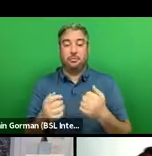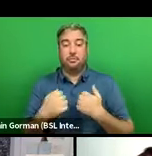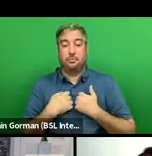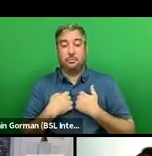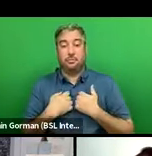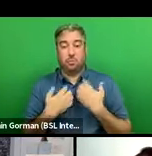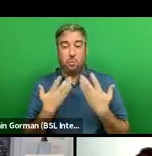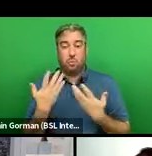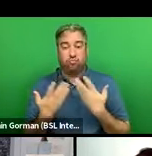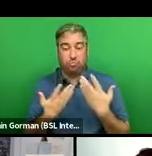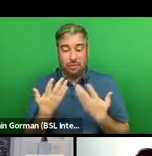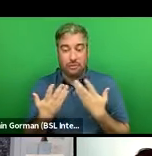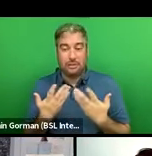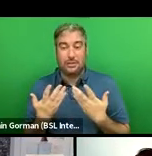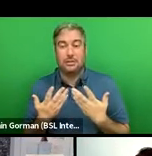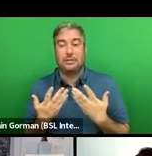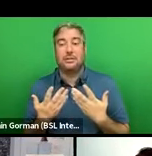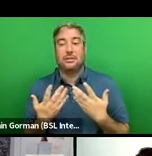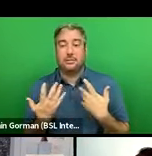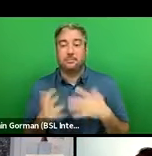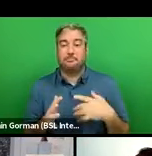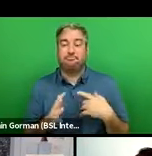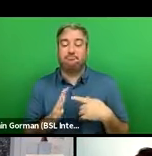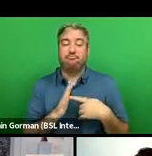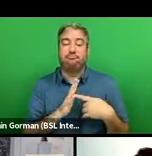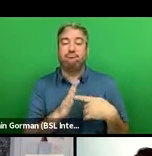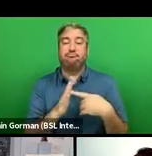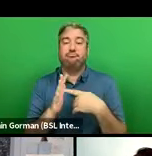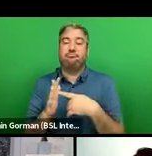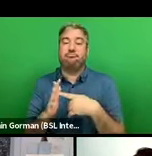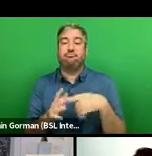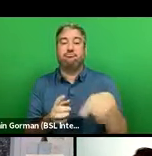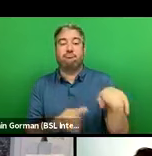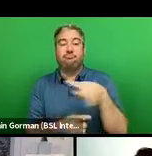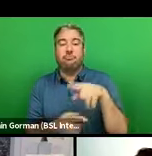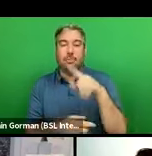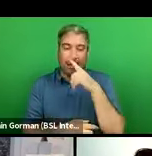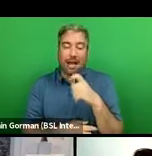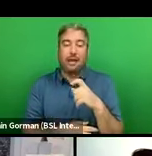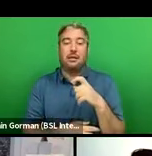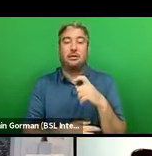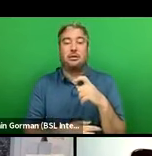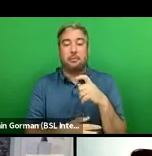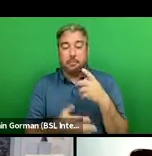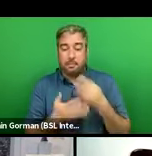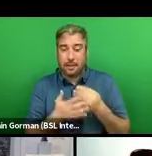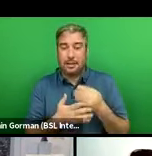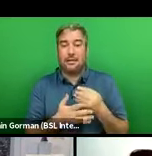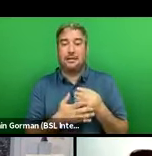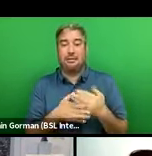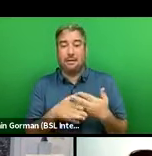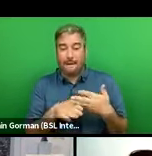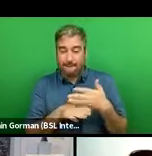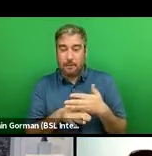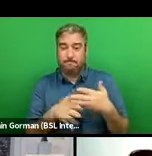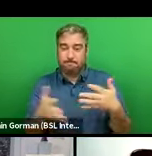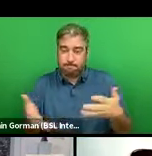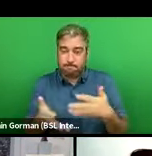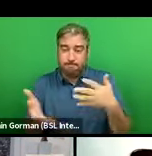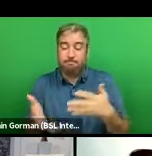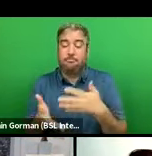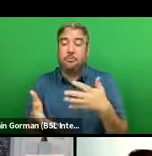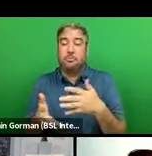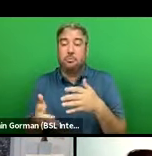and efforts in stimulating small firms that have potentially a future, but then